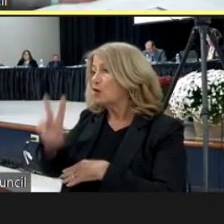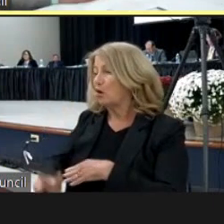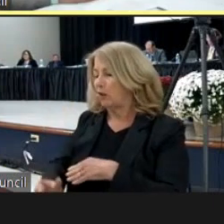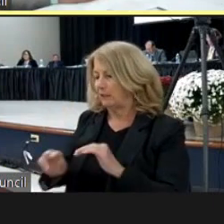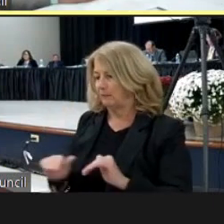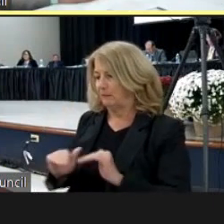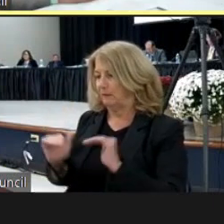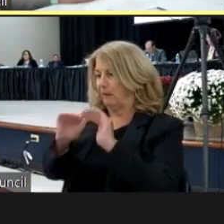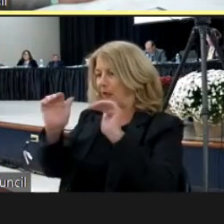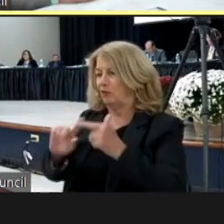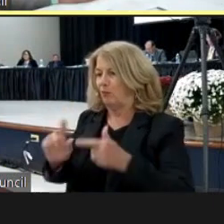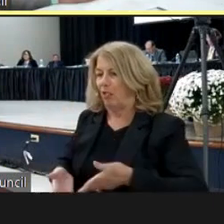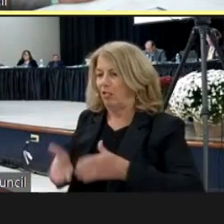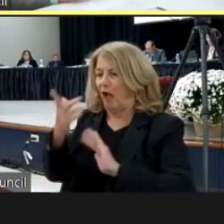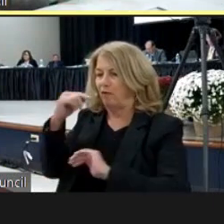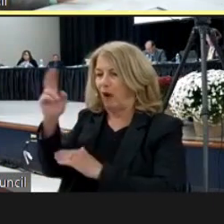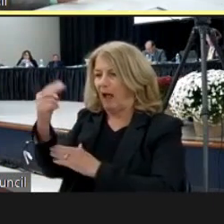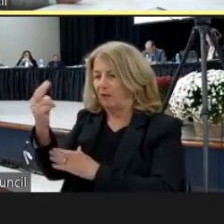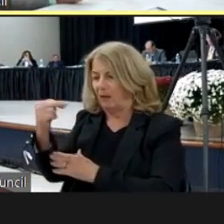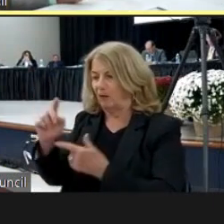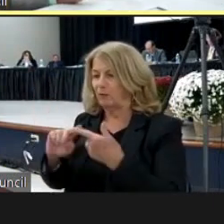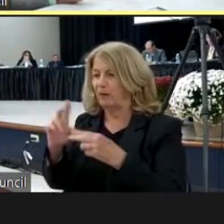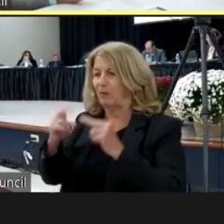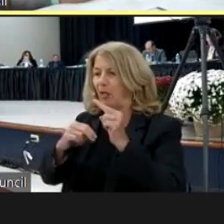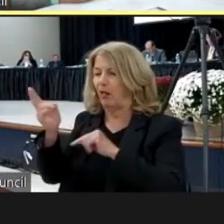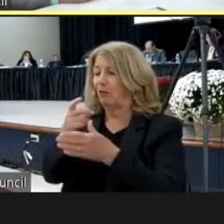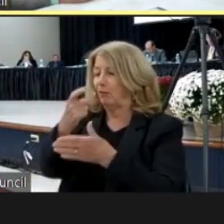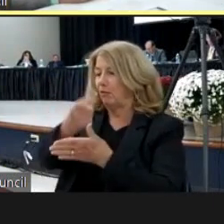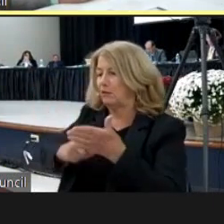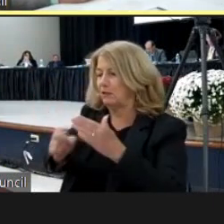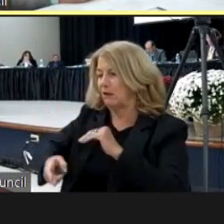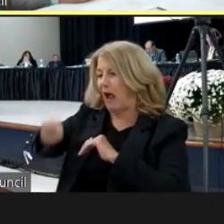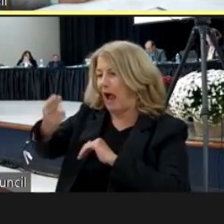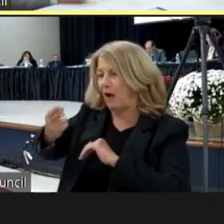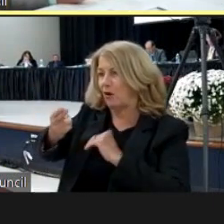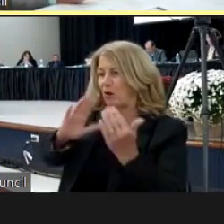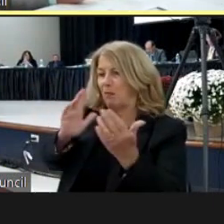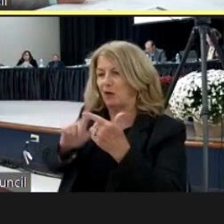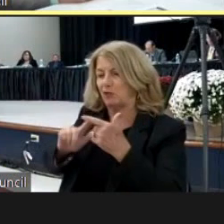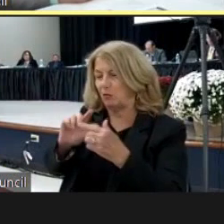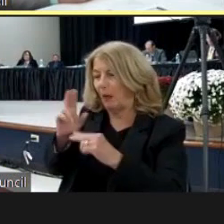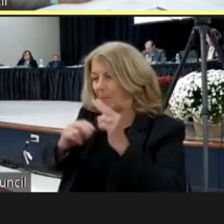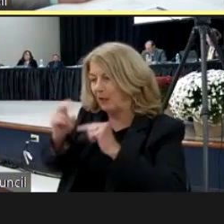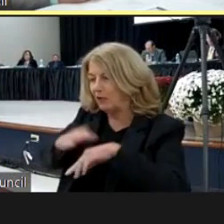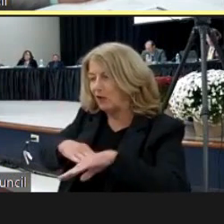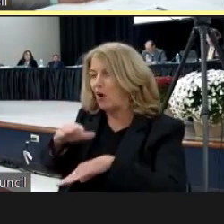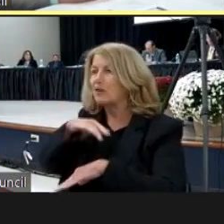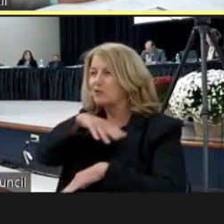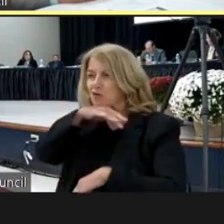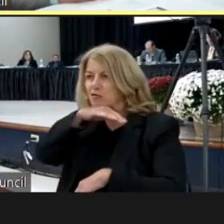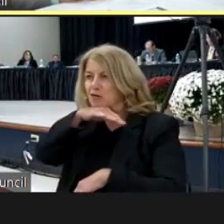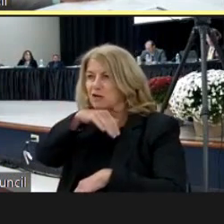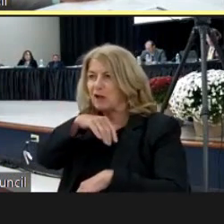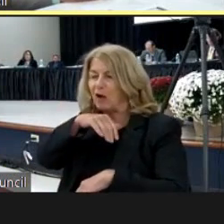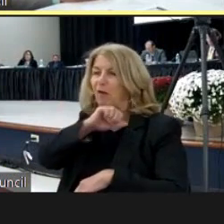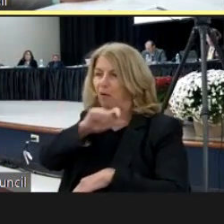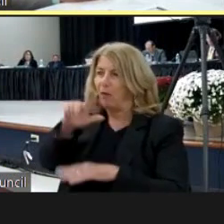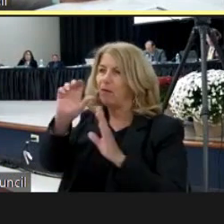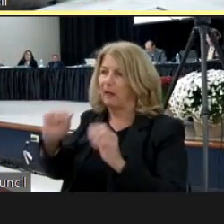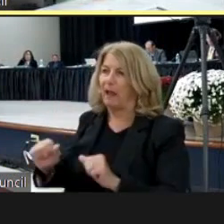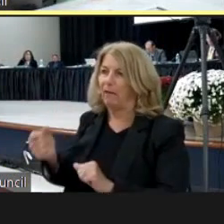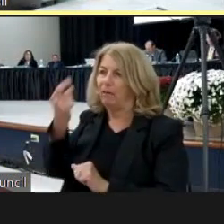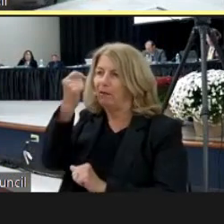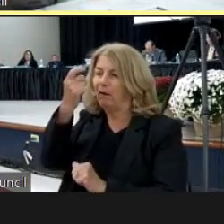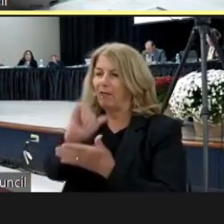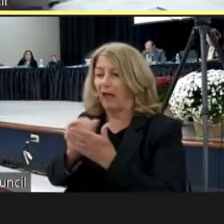it. Costs would be higher than building on dirt. That's logical. I think all of us can understand that. The